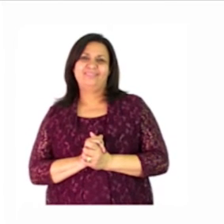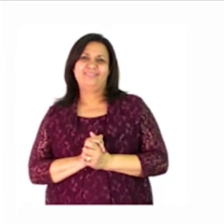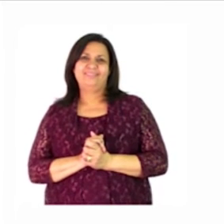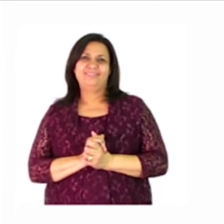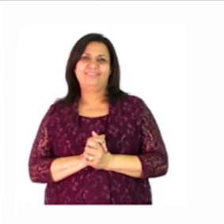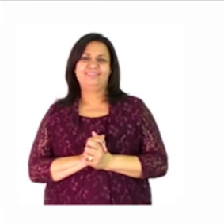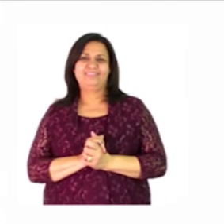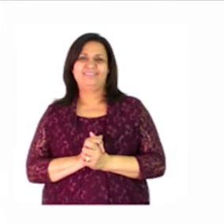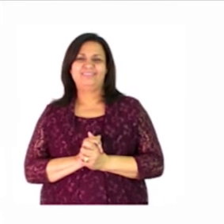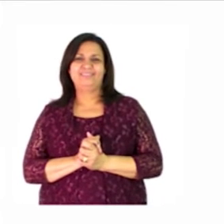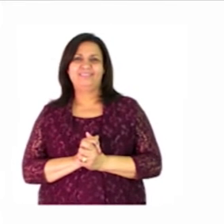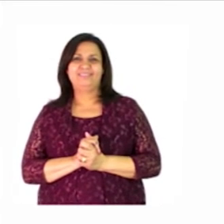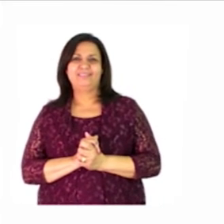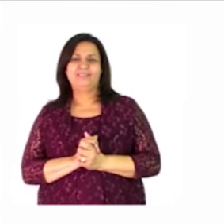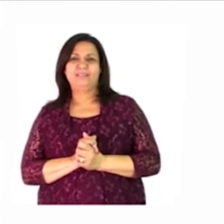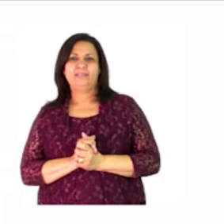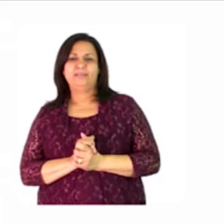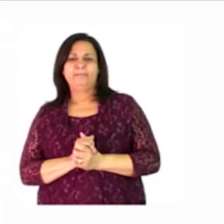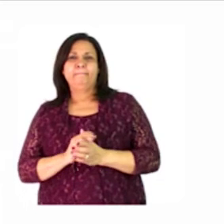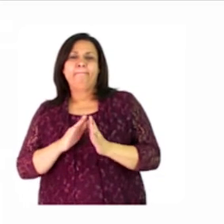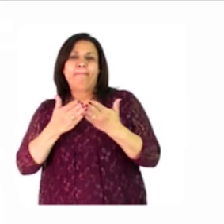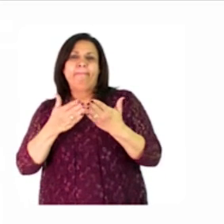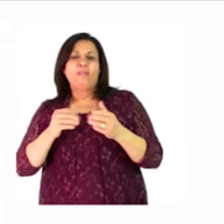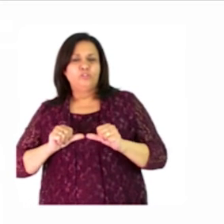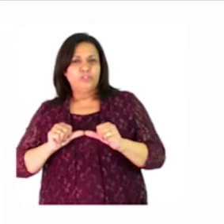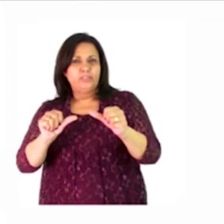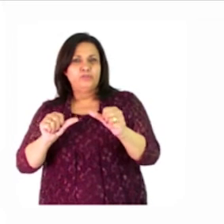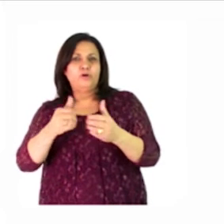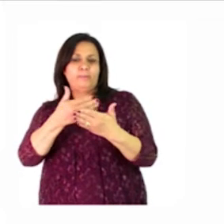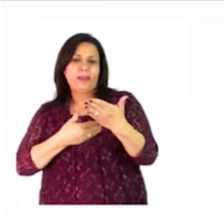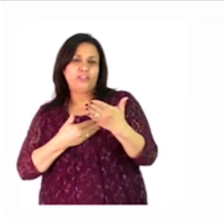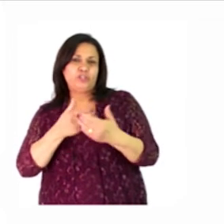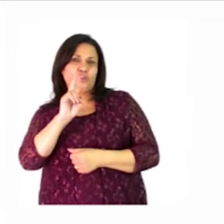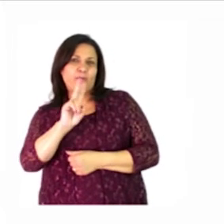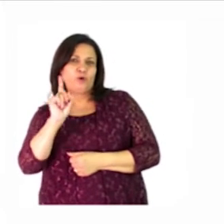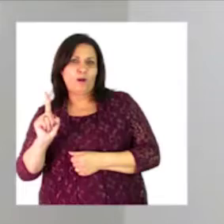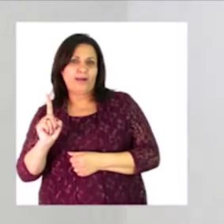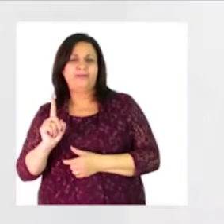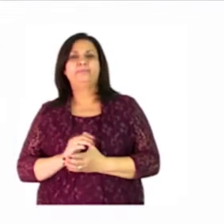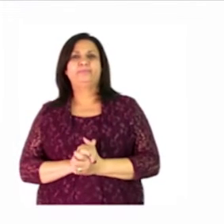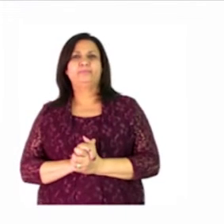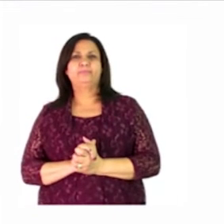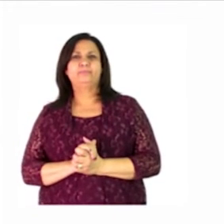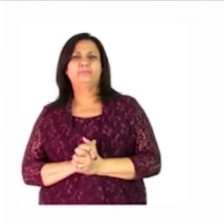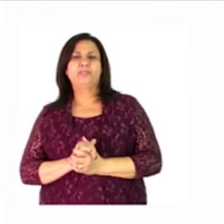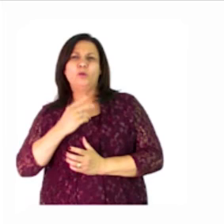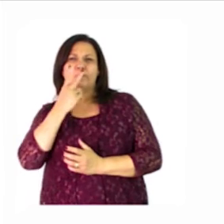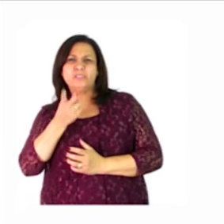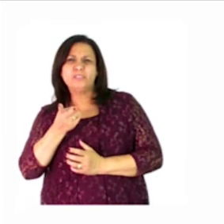have finished page 20. Let's move or turn to page 21. On